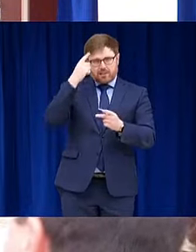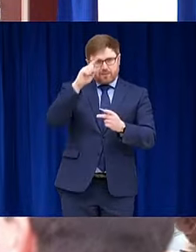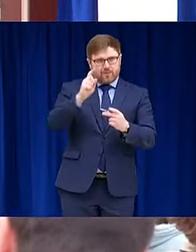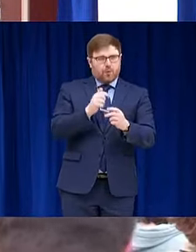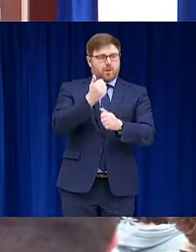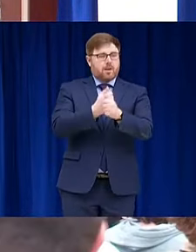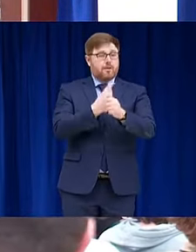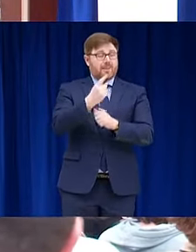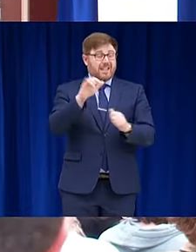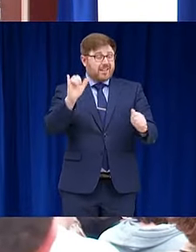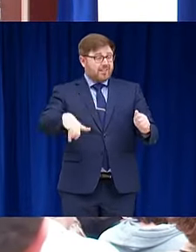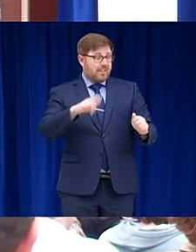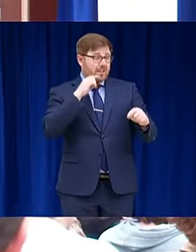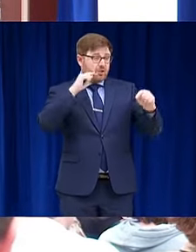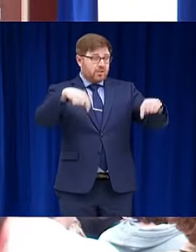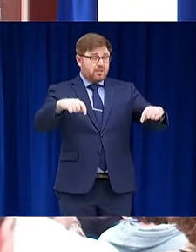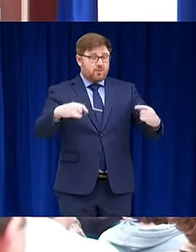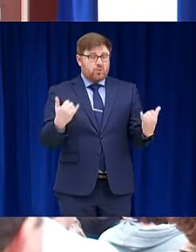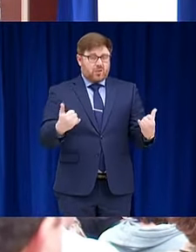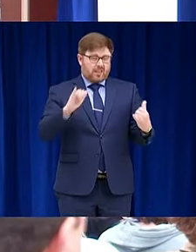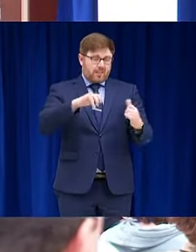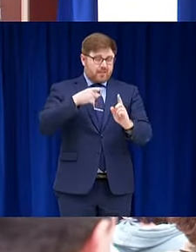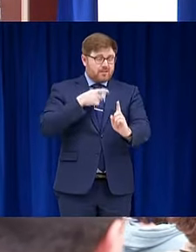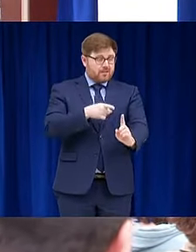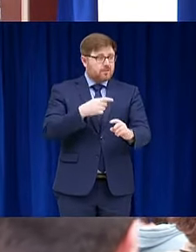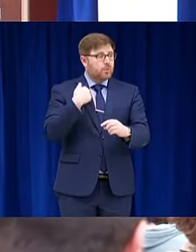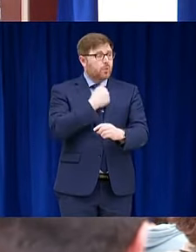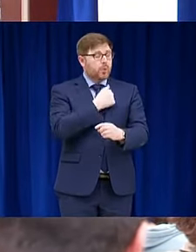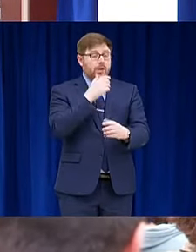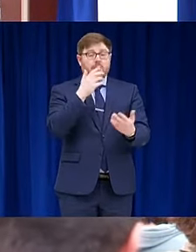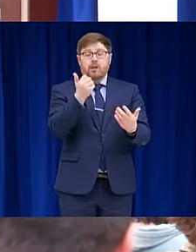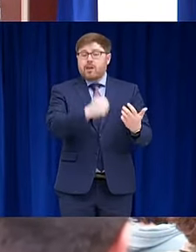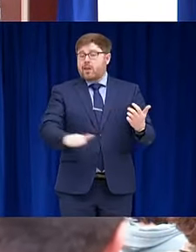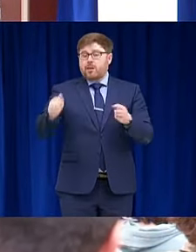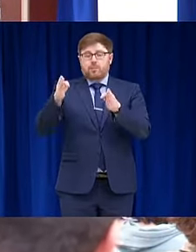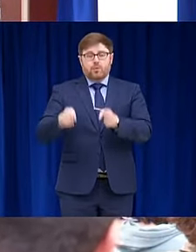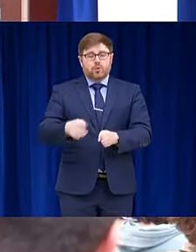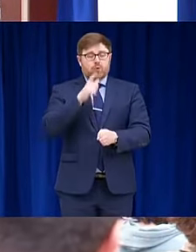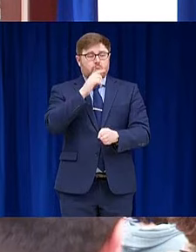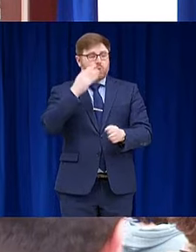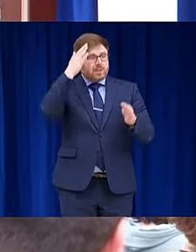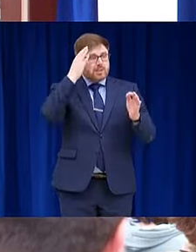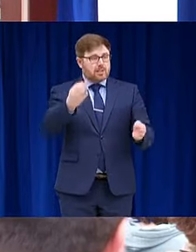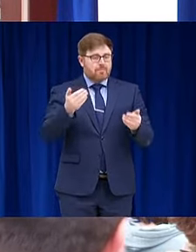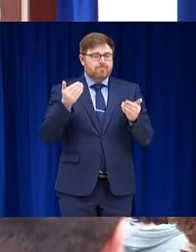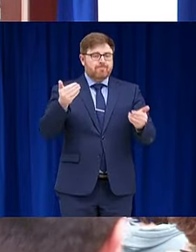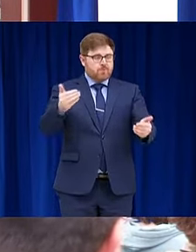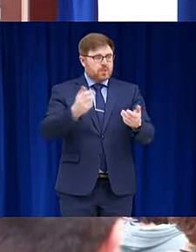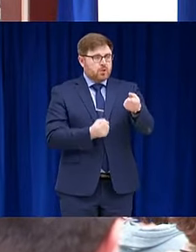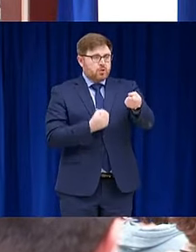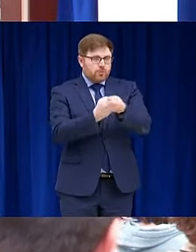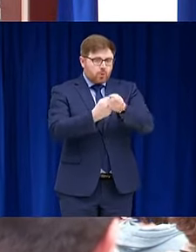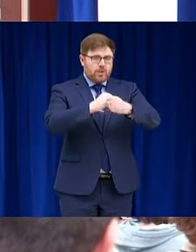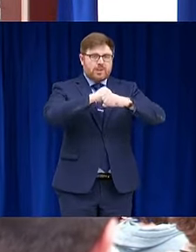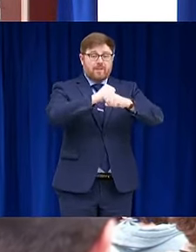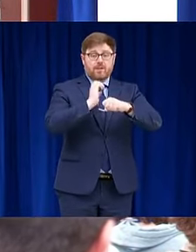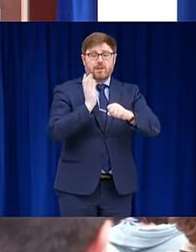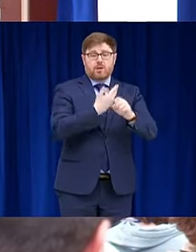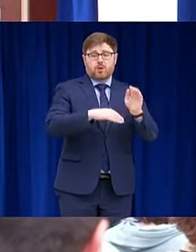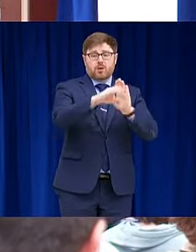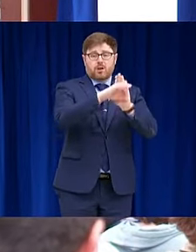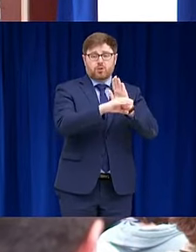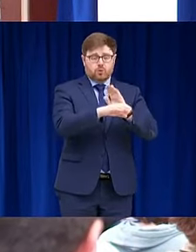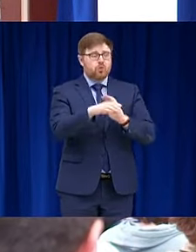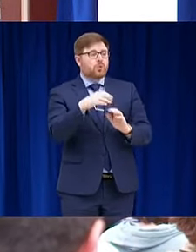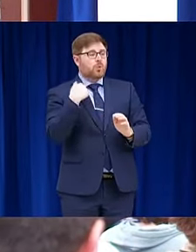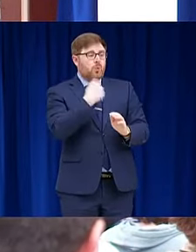today is about, honoring the contributions of anyone who volunteers to take the oath to support and defend the Constitution, no